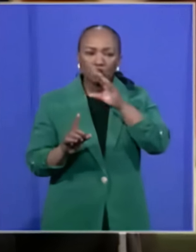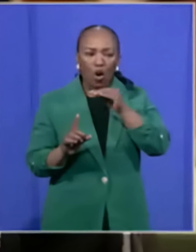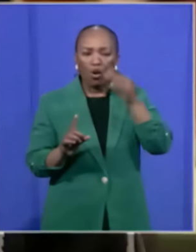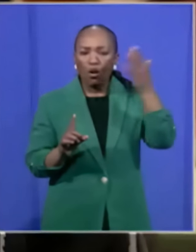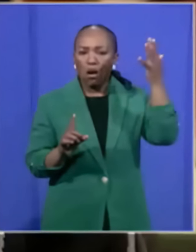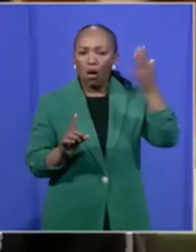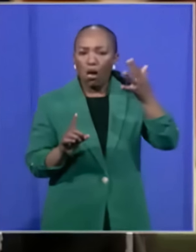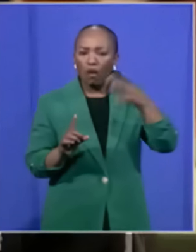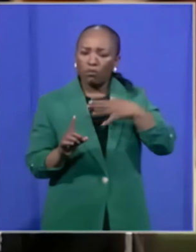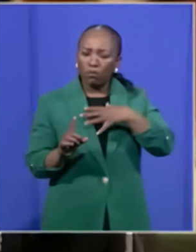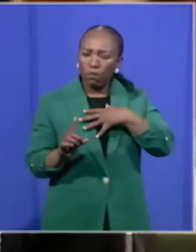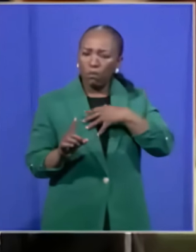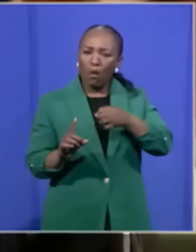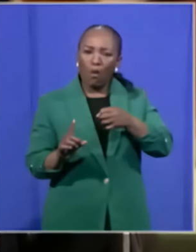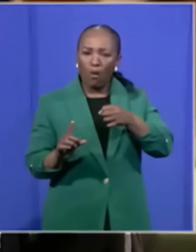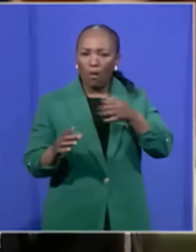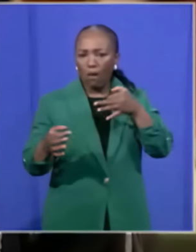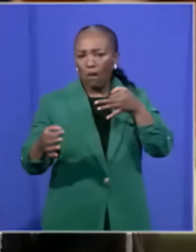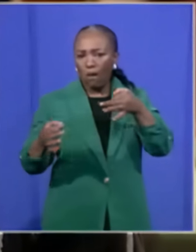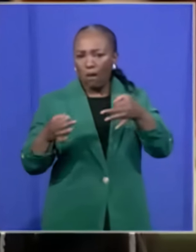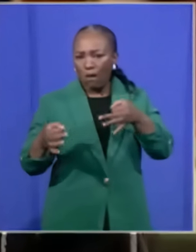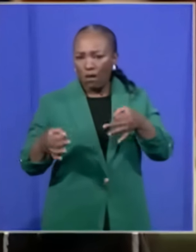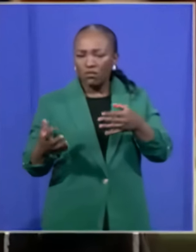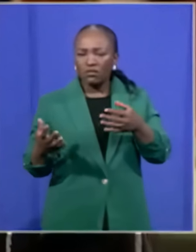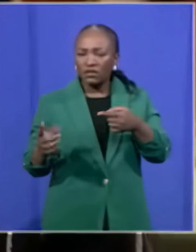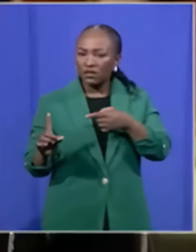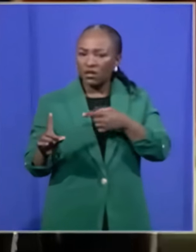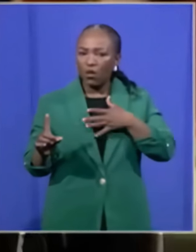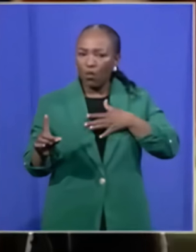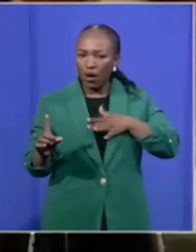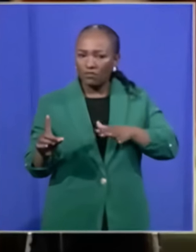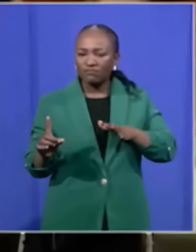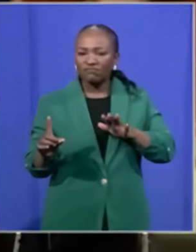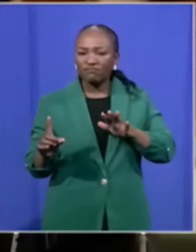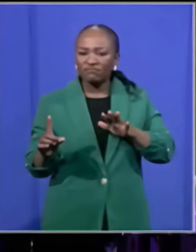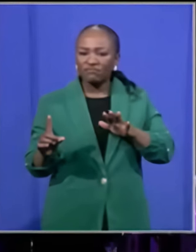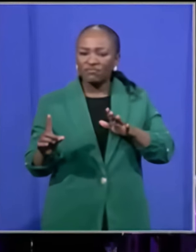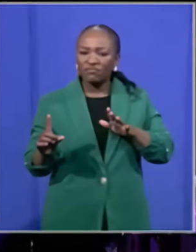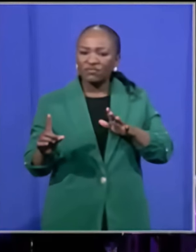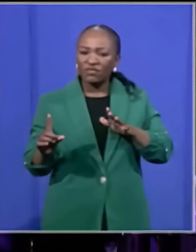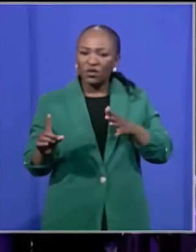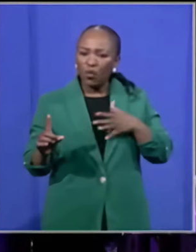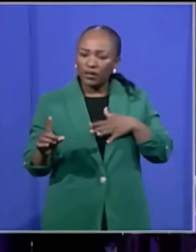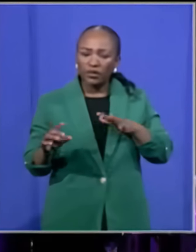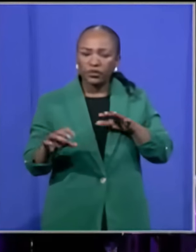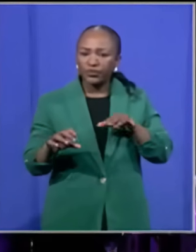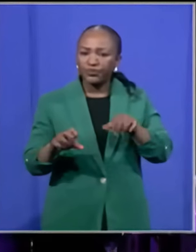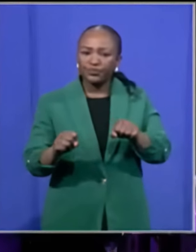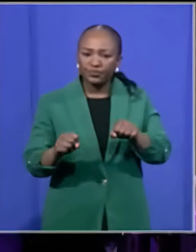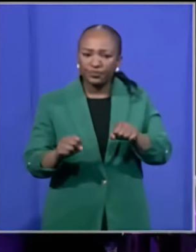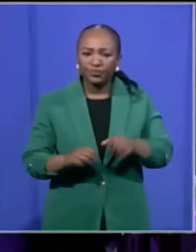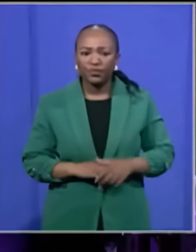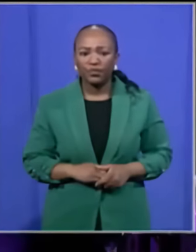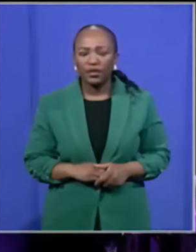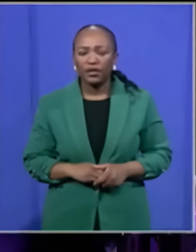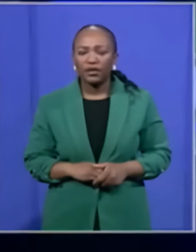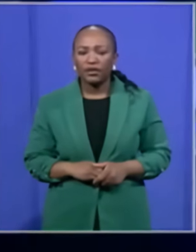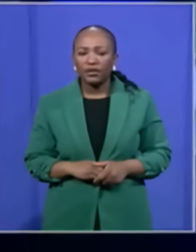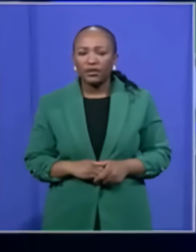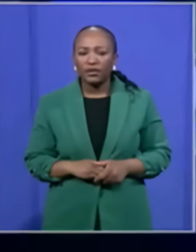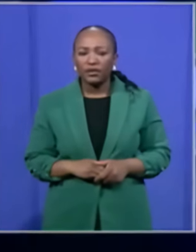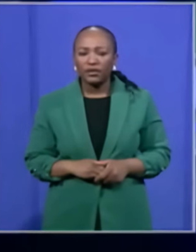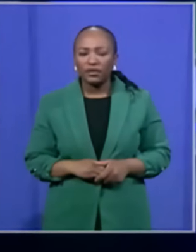cracked, talking about how they wanted to just put her in just about every role. She was solid